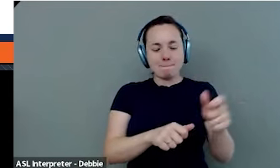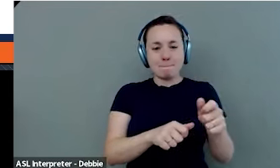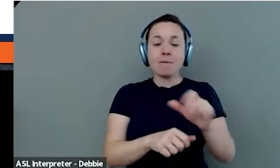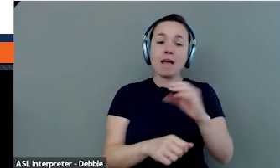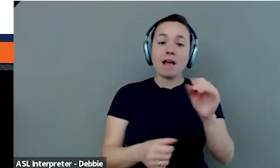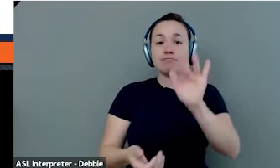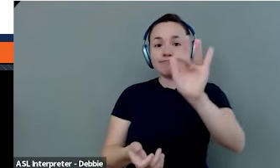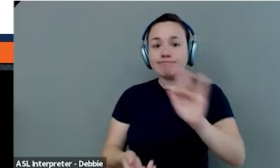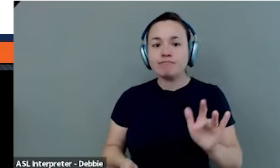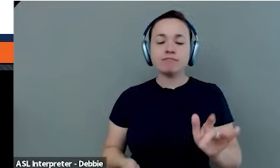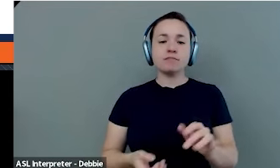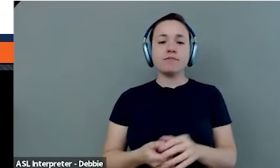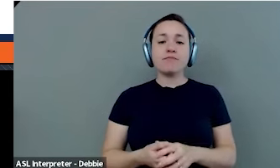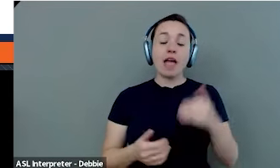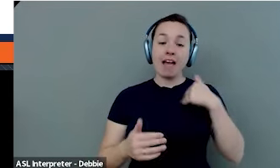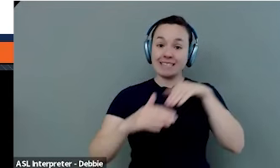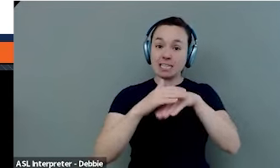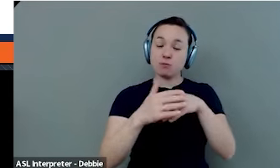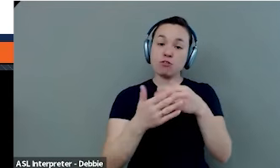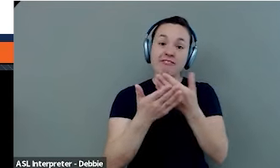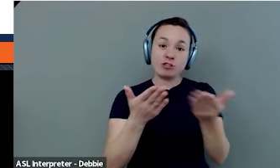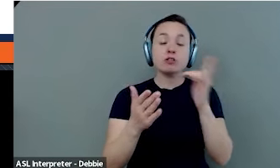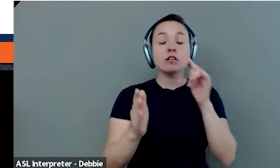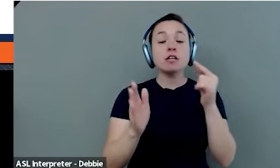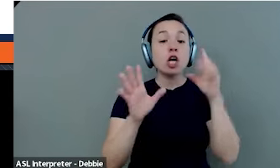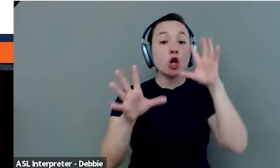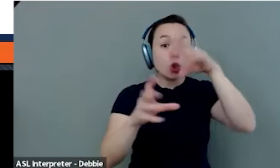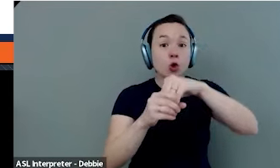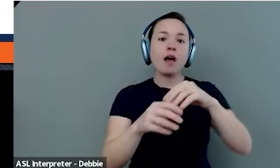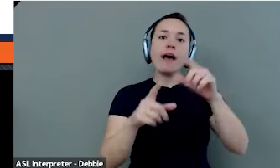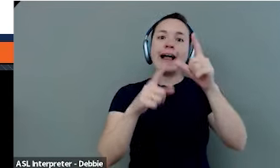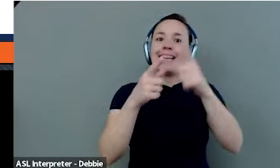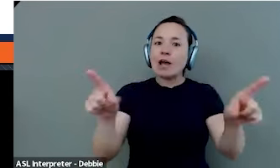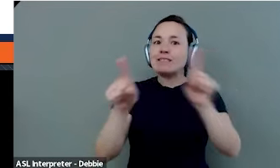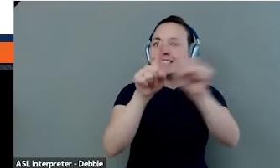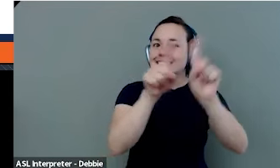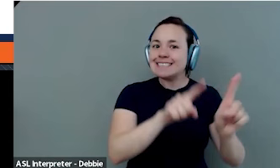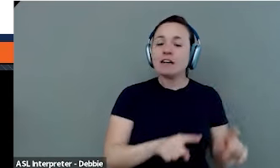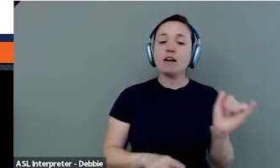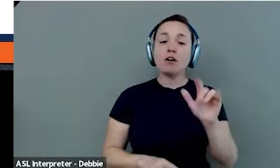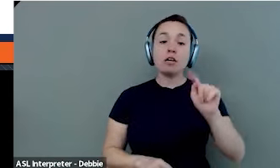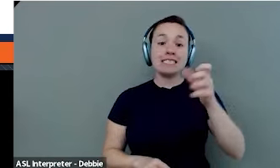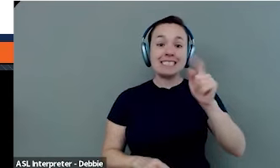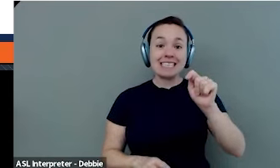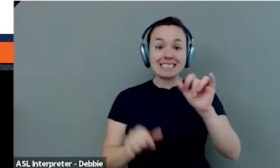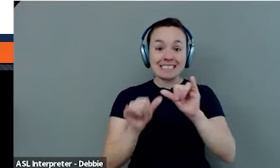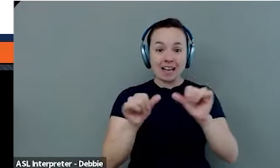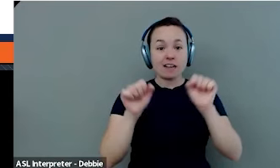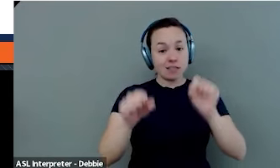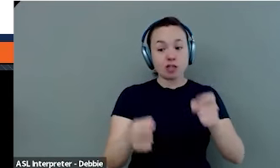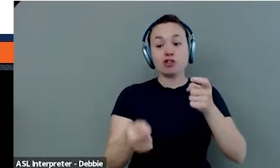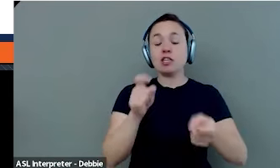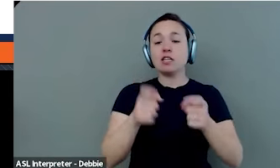features, including language options, and text size can be adjusted.